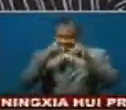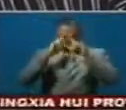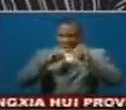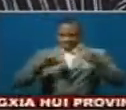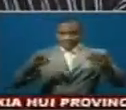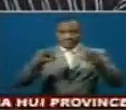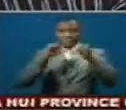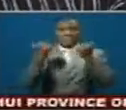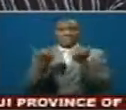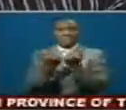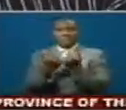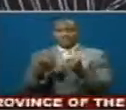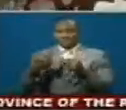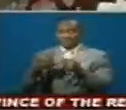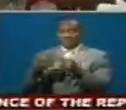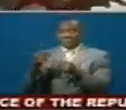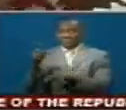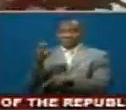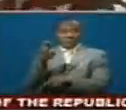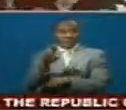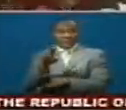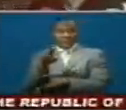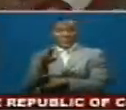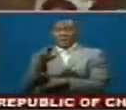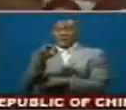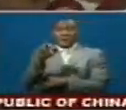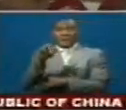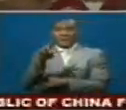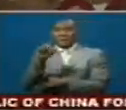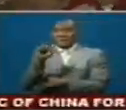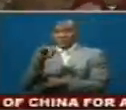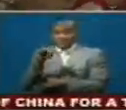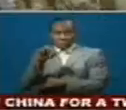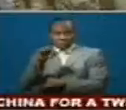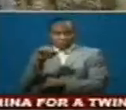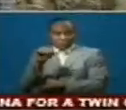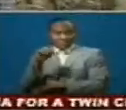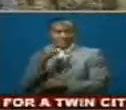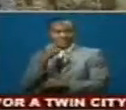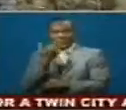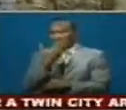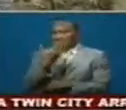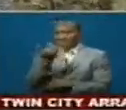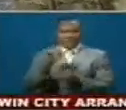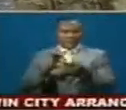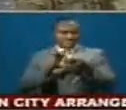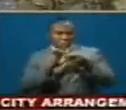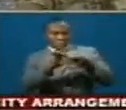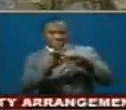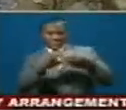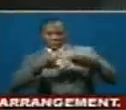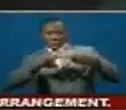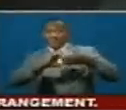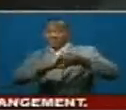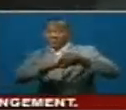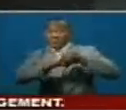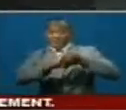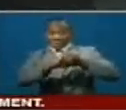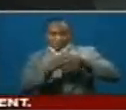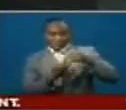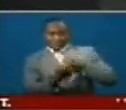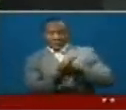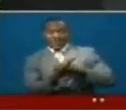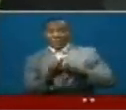of the association, Dr. Vladimir Intridanso, said the best way to strengthen Ghana and Russia relations is to increase the